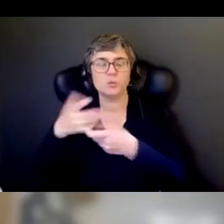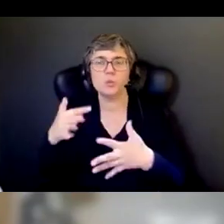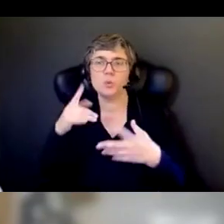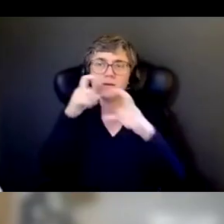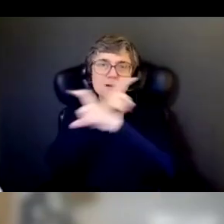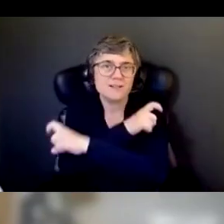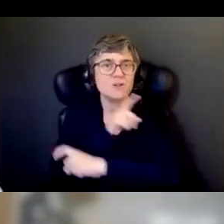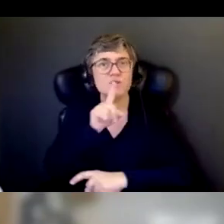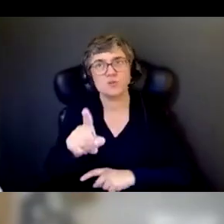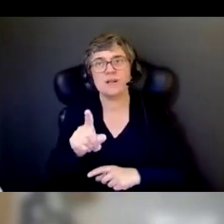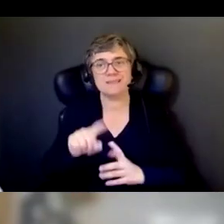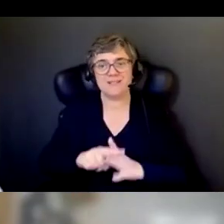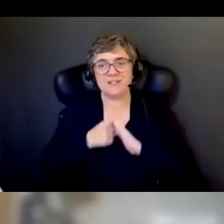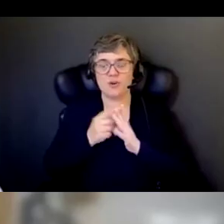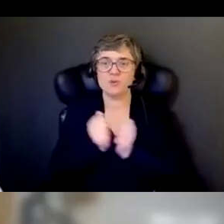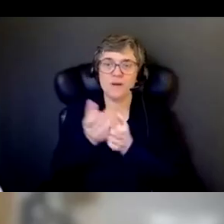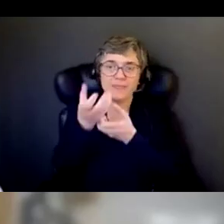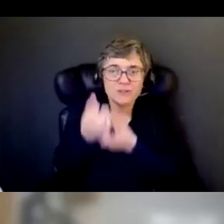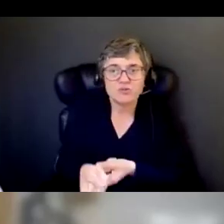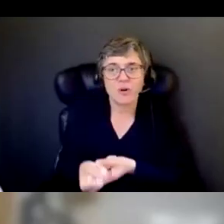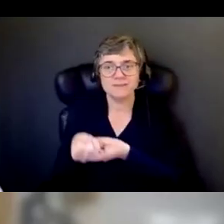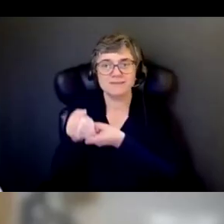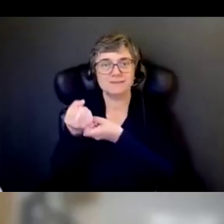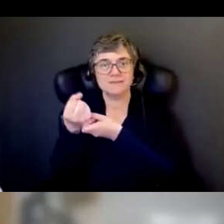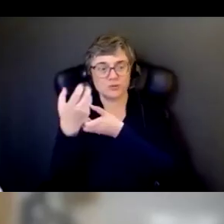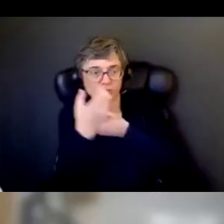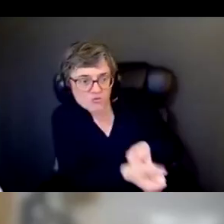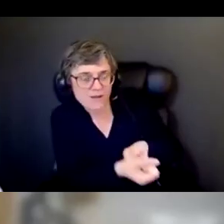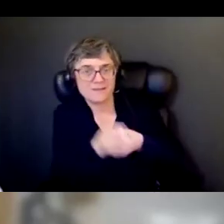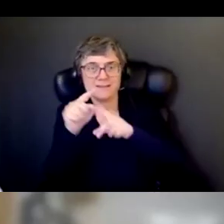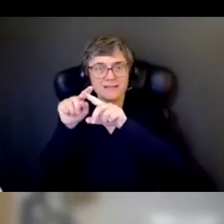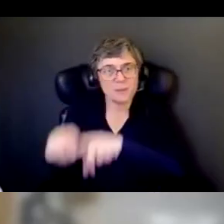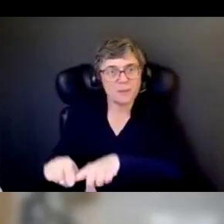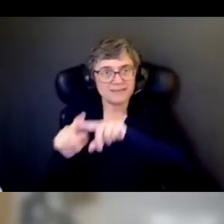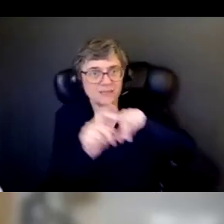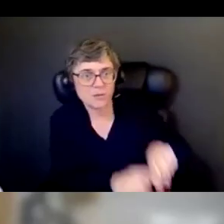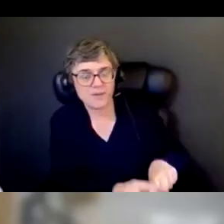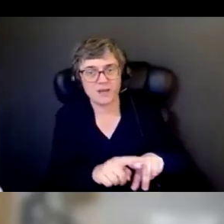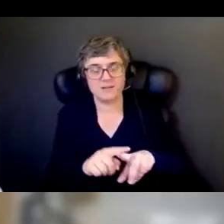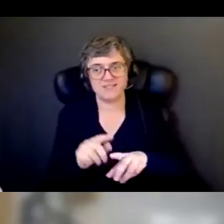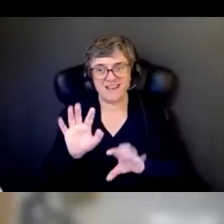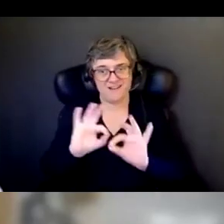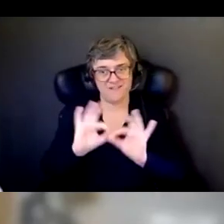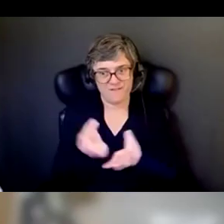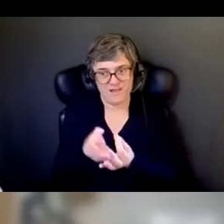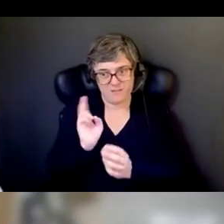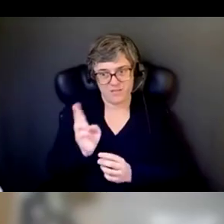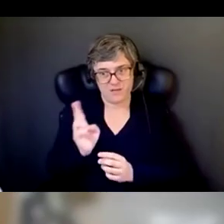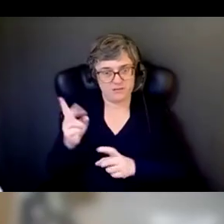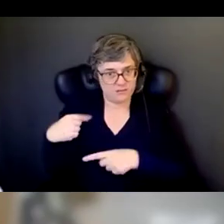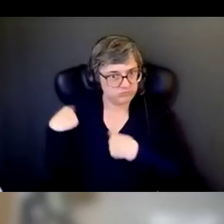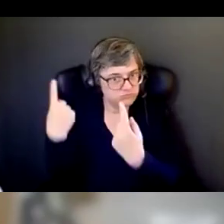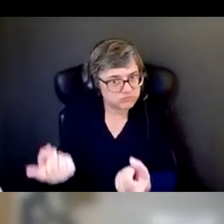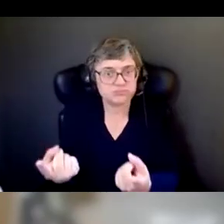trust, dependency, and long family histories. Coercive control is usually an